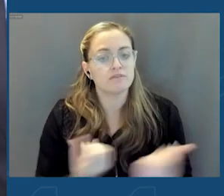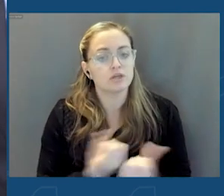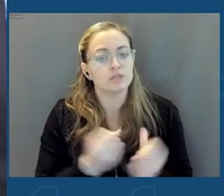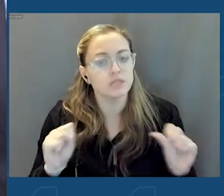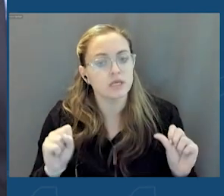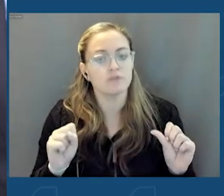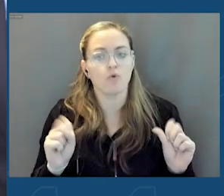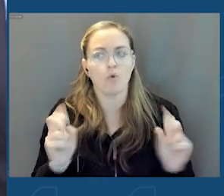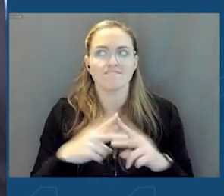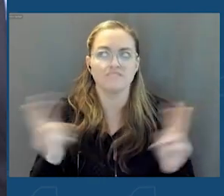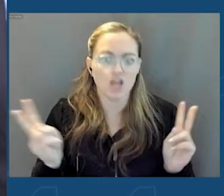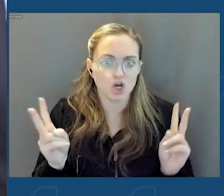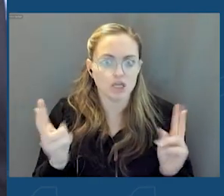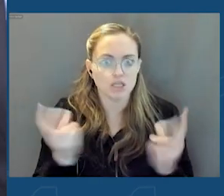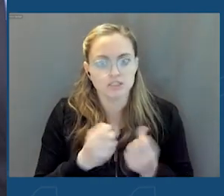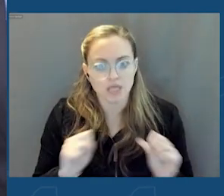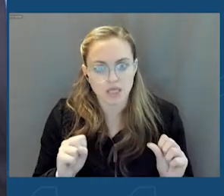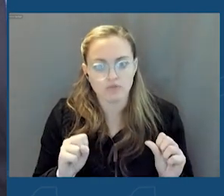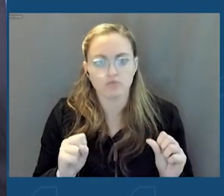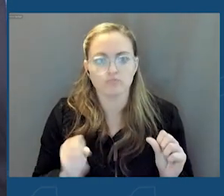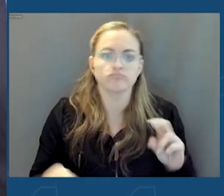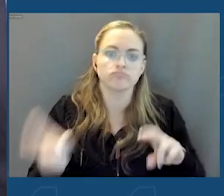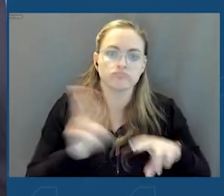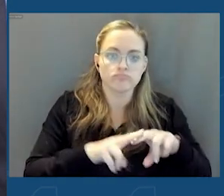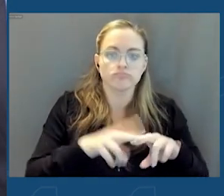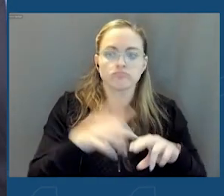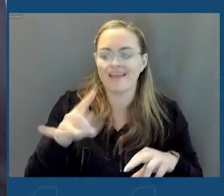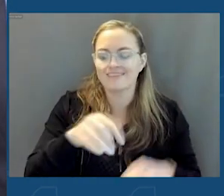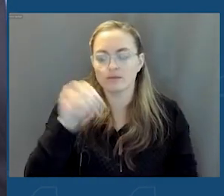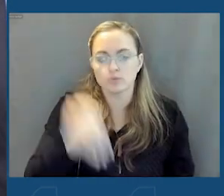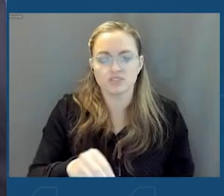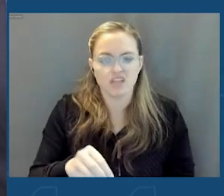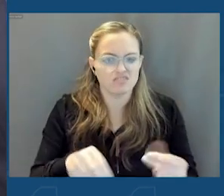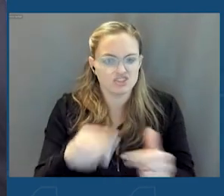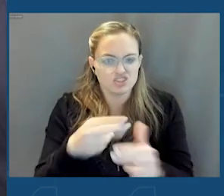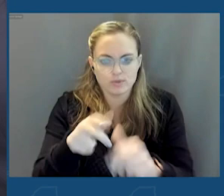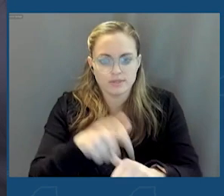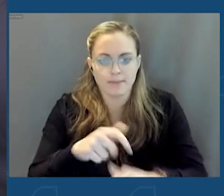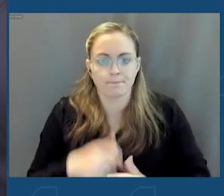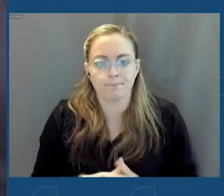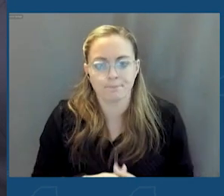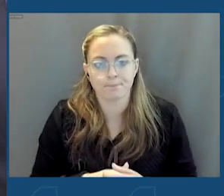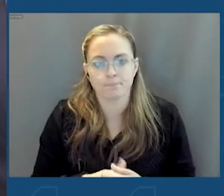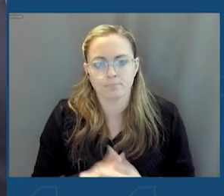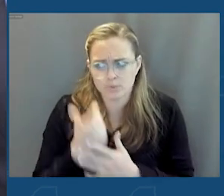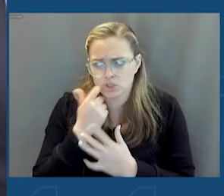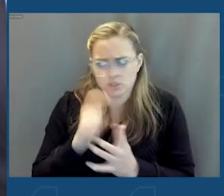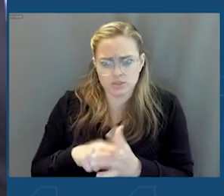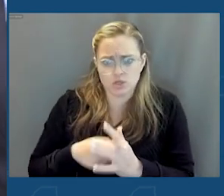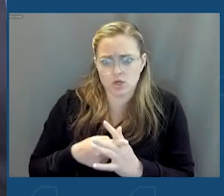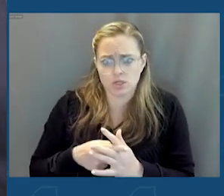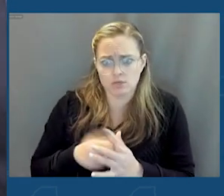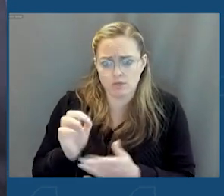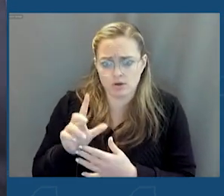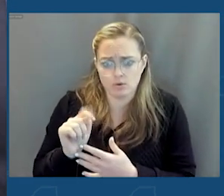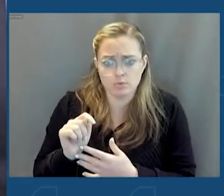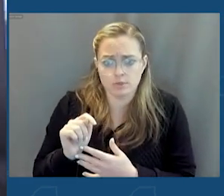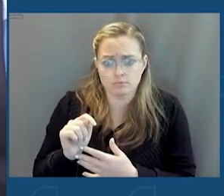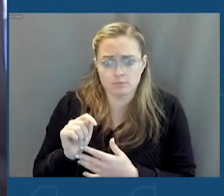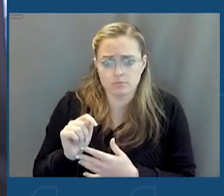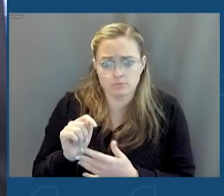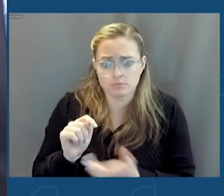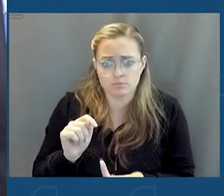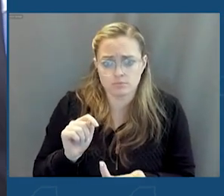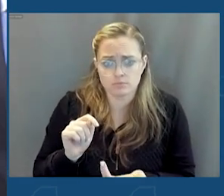safe went up 18% in a very short time. We just started this initiatives back in October.